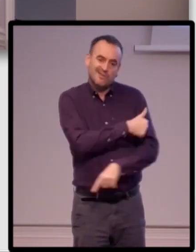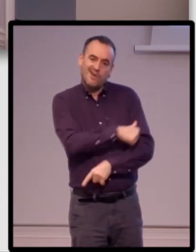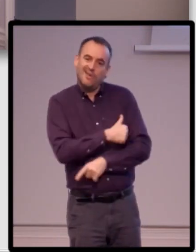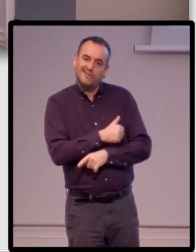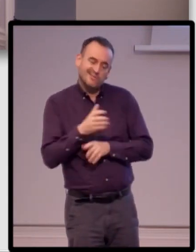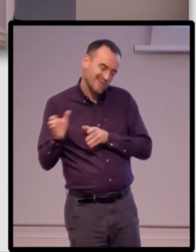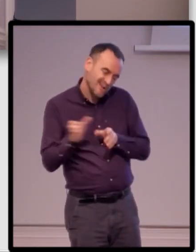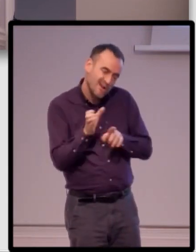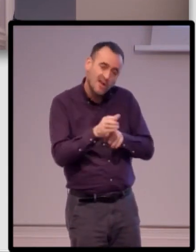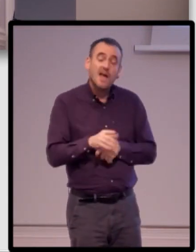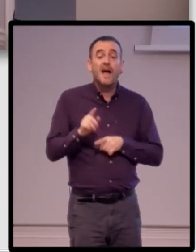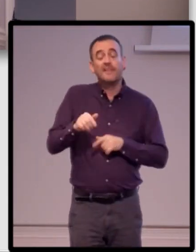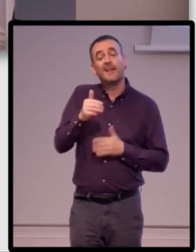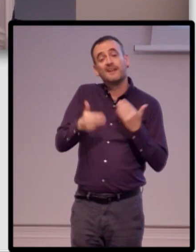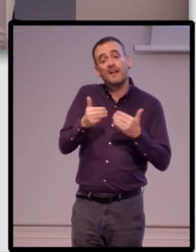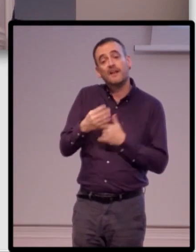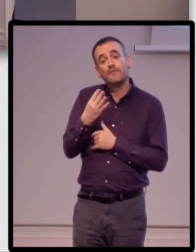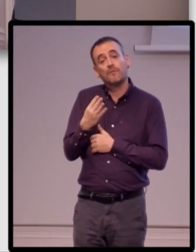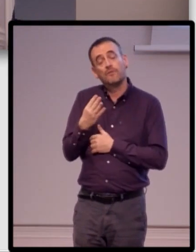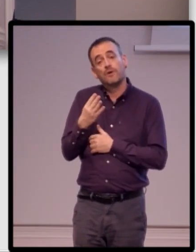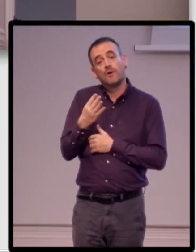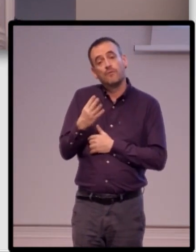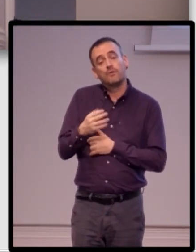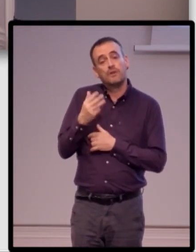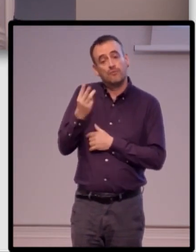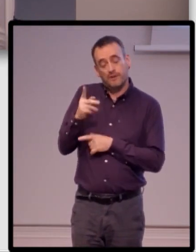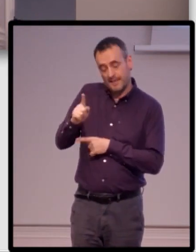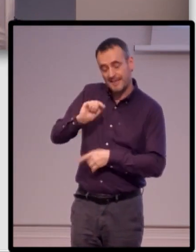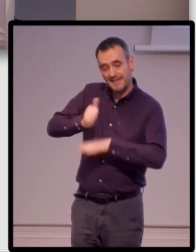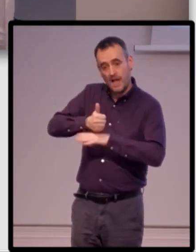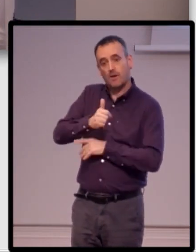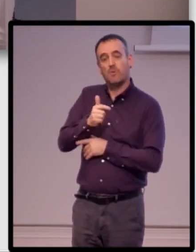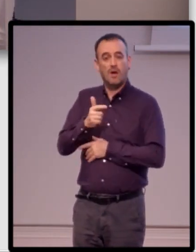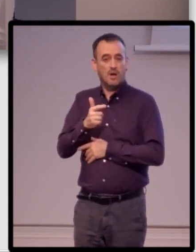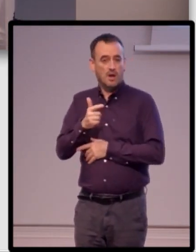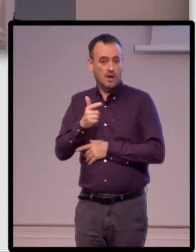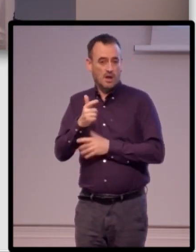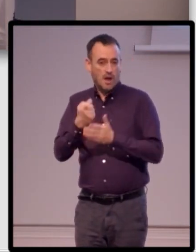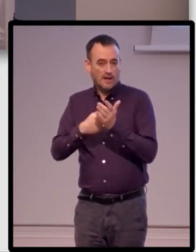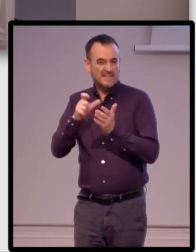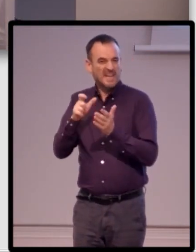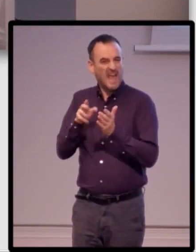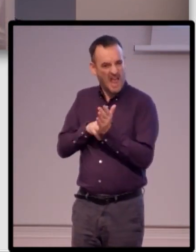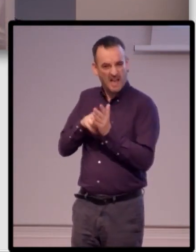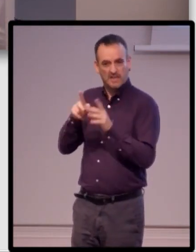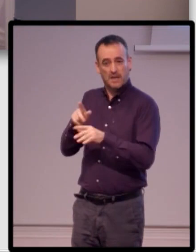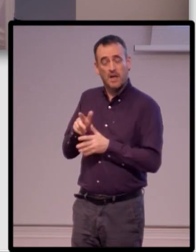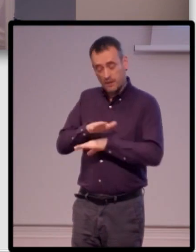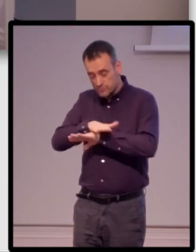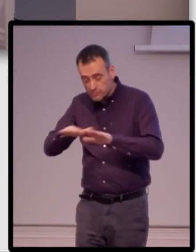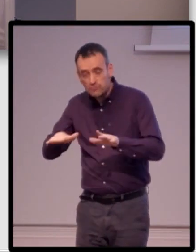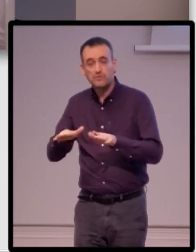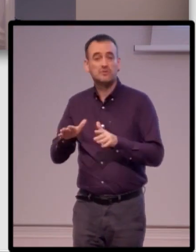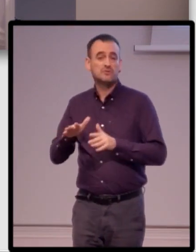1983, they formed the RCN Paediatric Oncology Nurses Forum to share in a more formal way this experience that